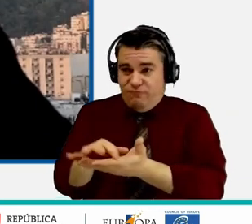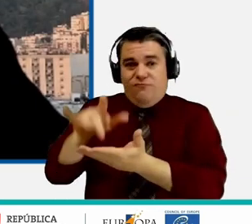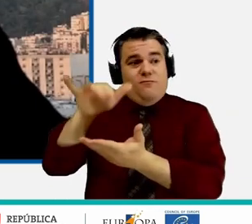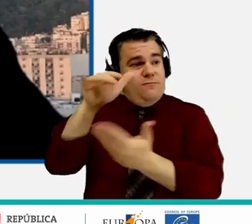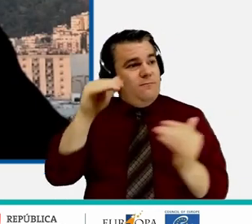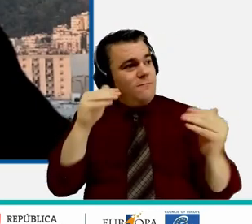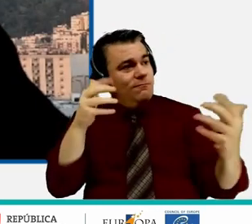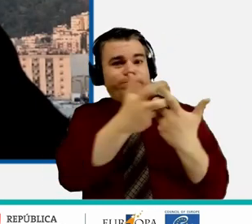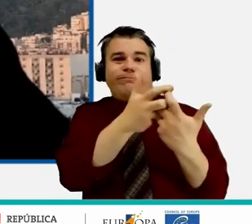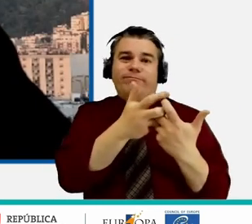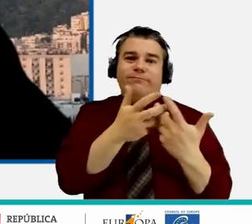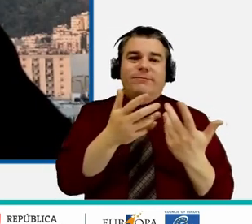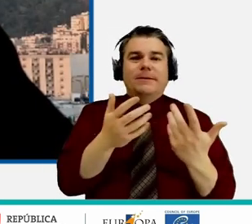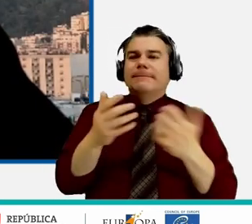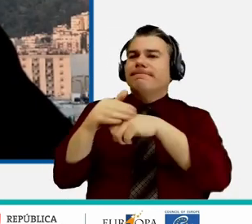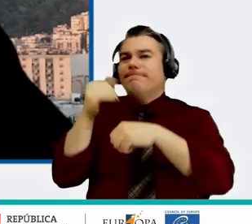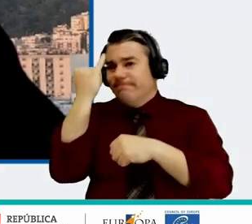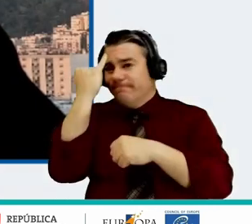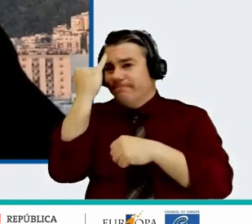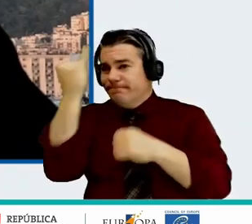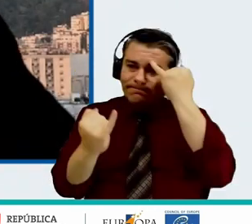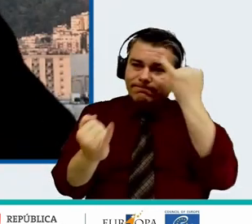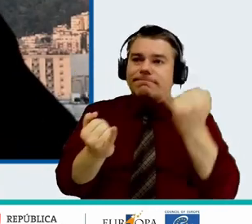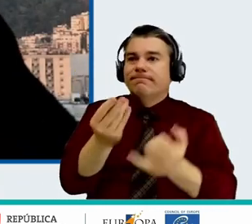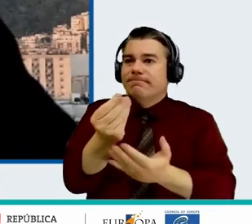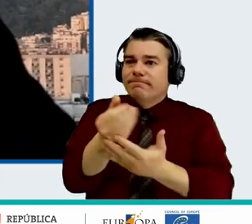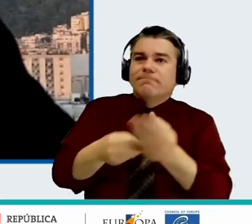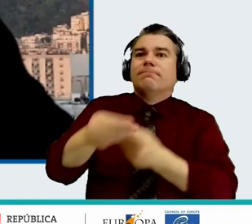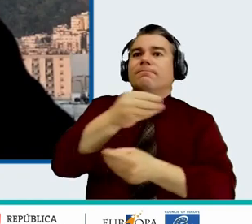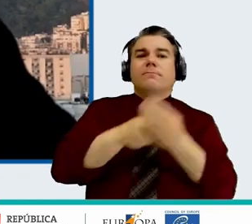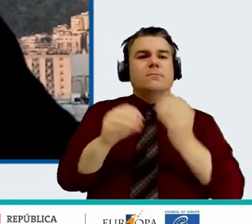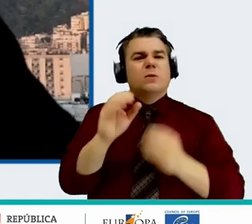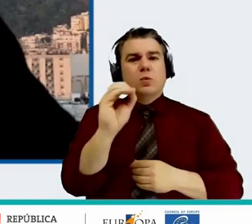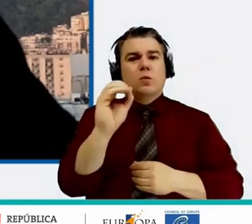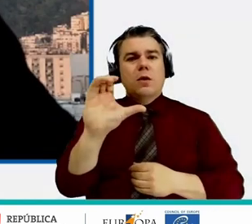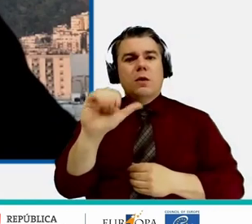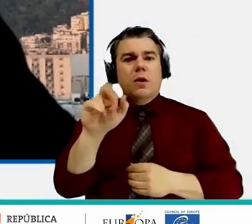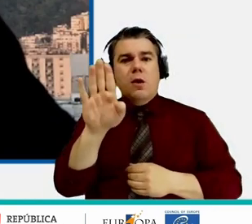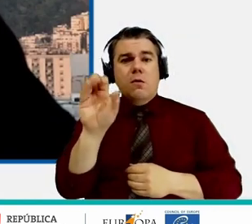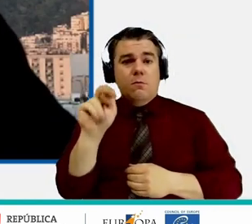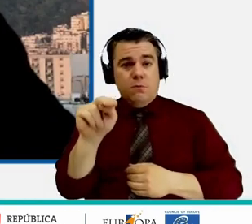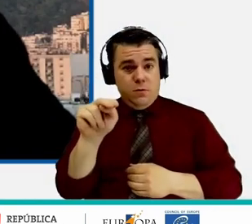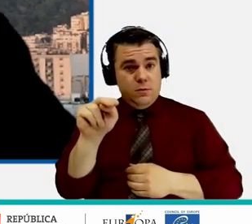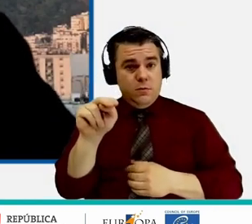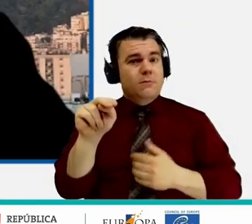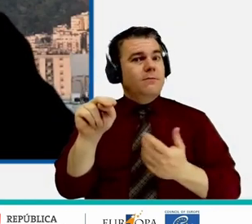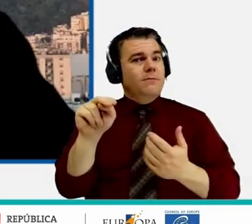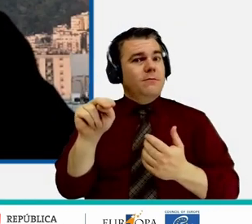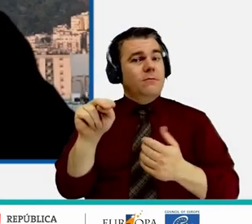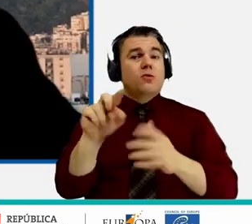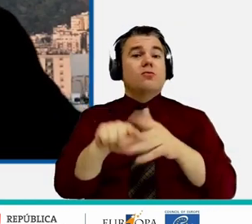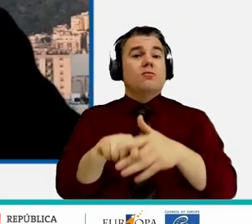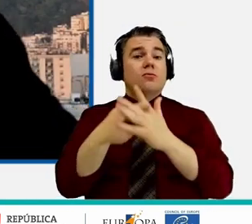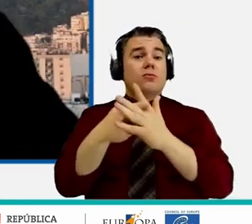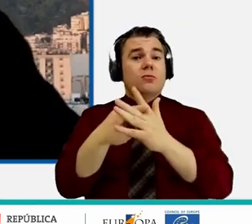for ideas, and we're going to have one specifically on zero carbon buildings. So this could be an opportunity to create a new financial instruments to help in